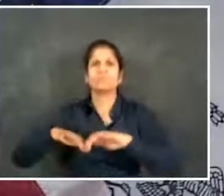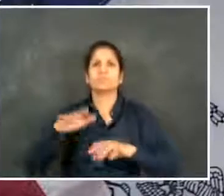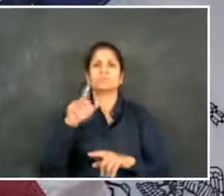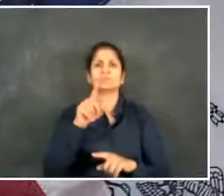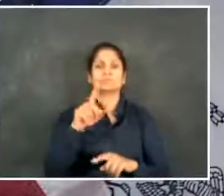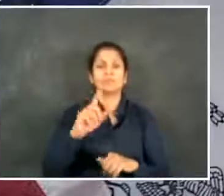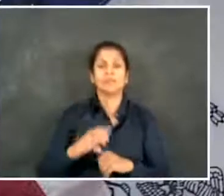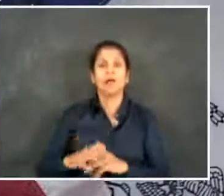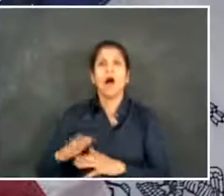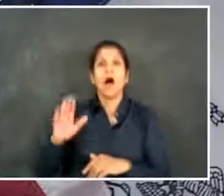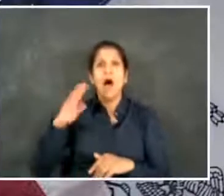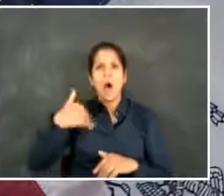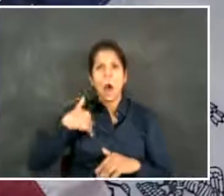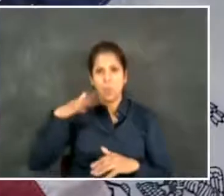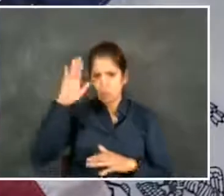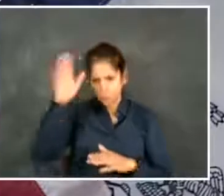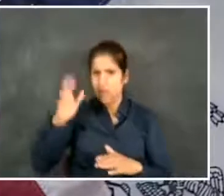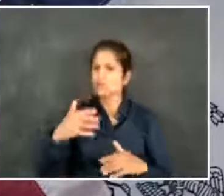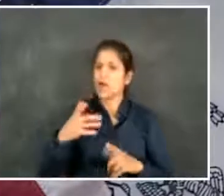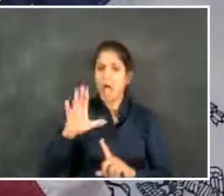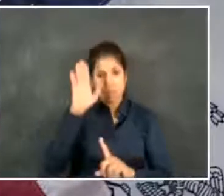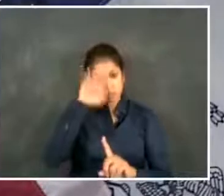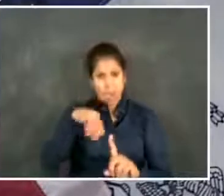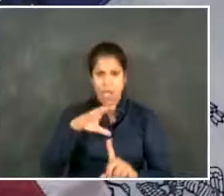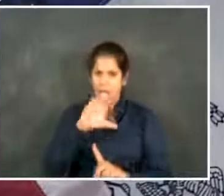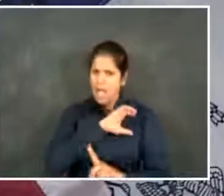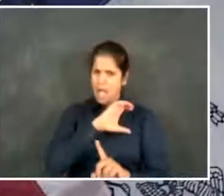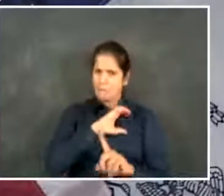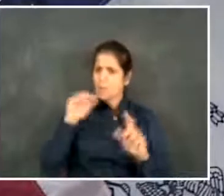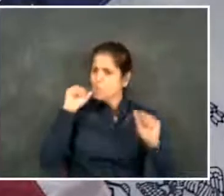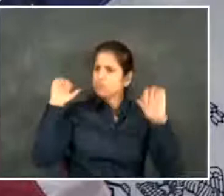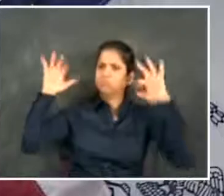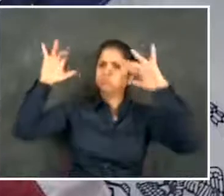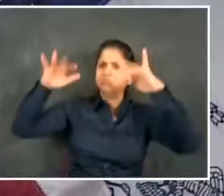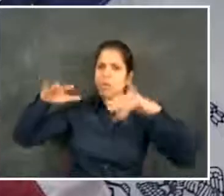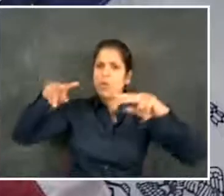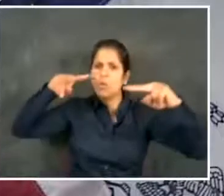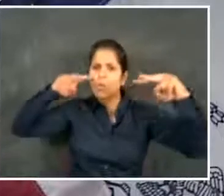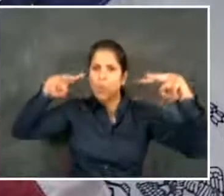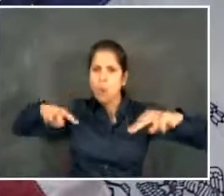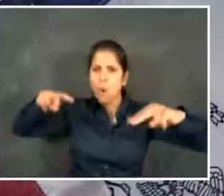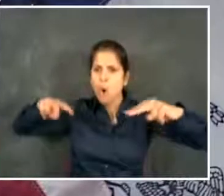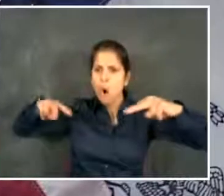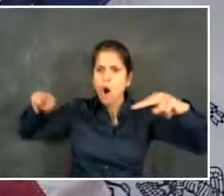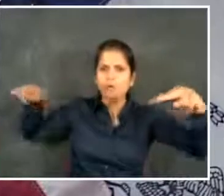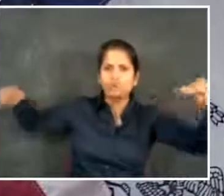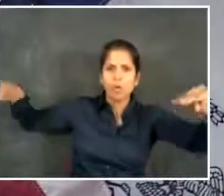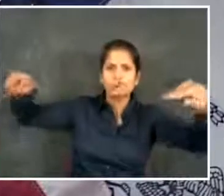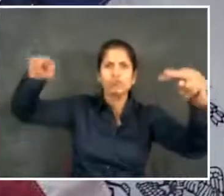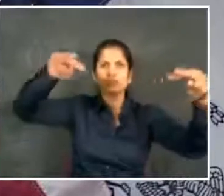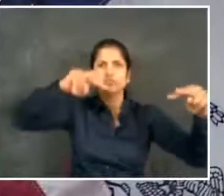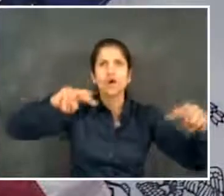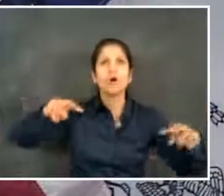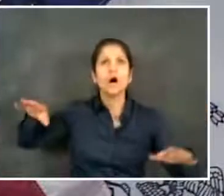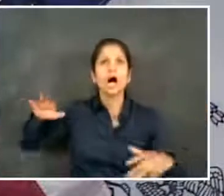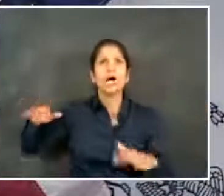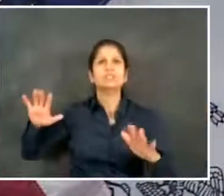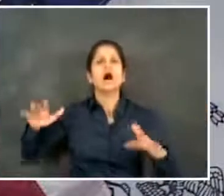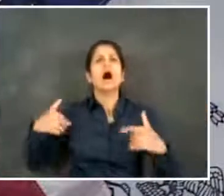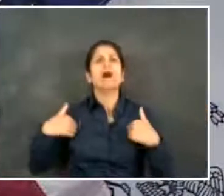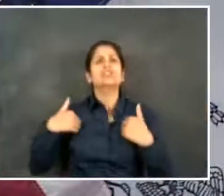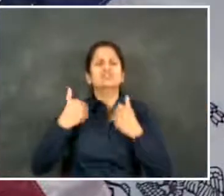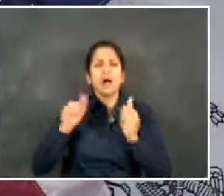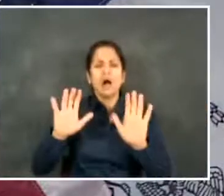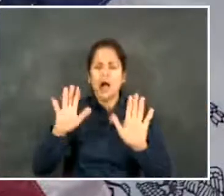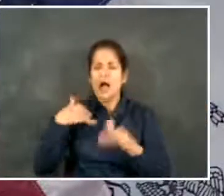an existing problem and a growing problem with the warm weather, not ending up adding a new problem. But you make a really good